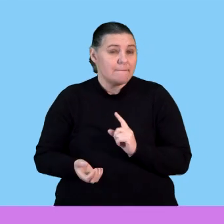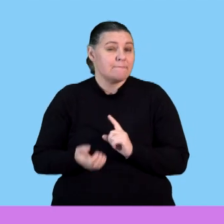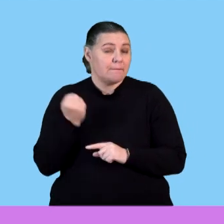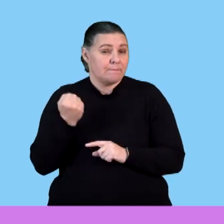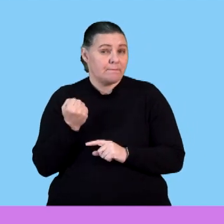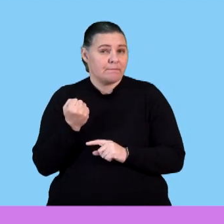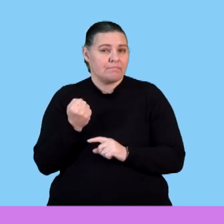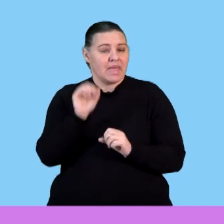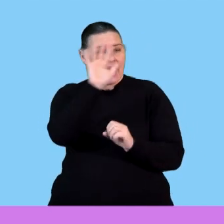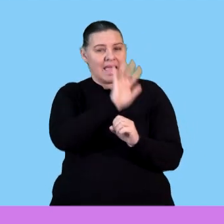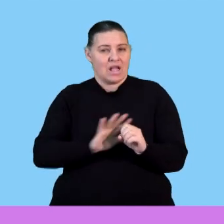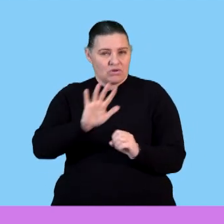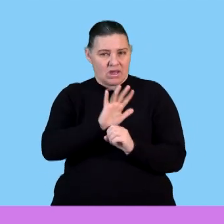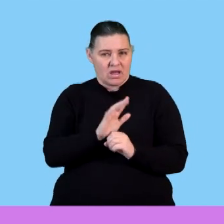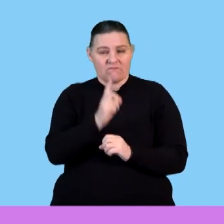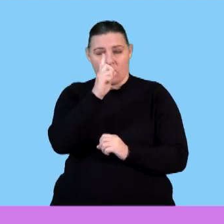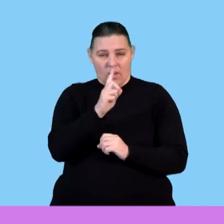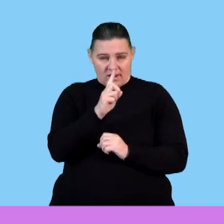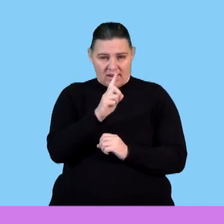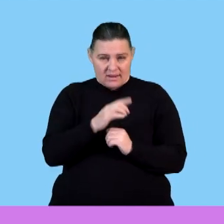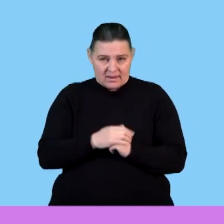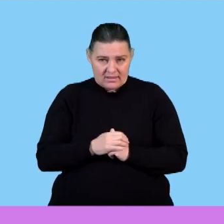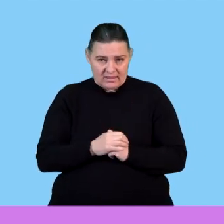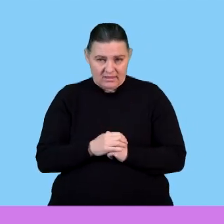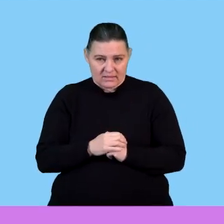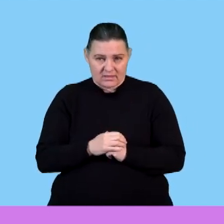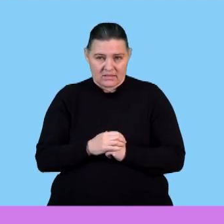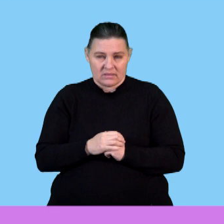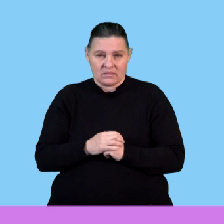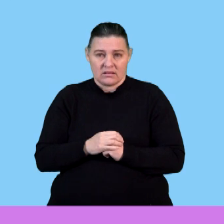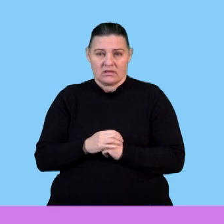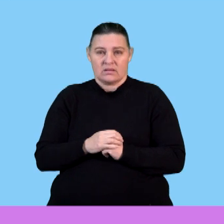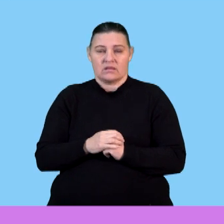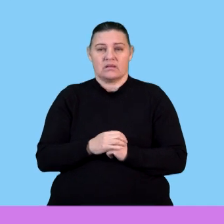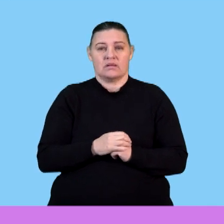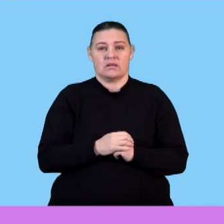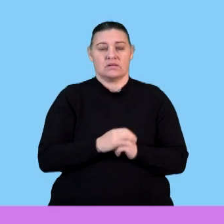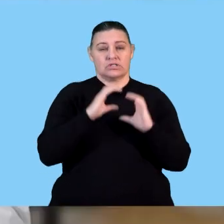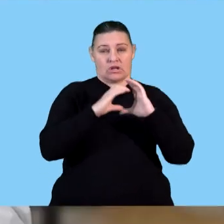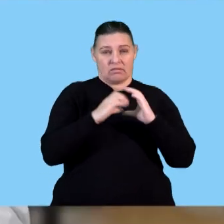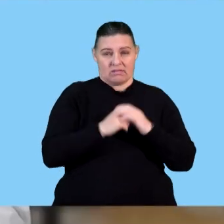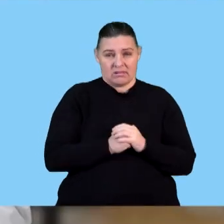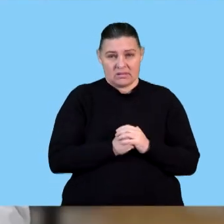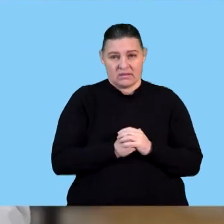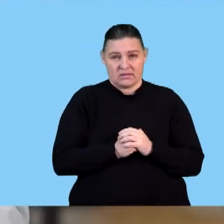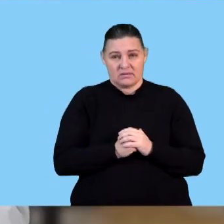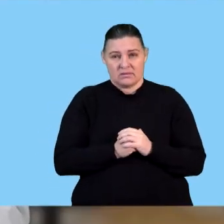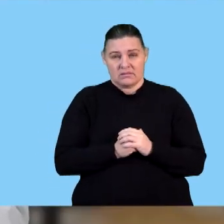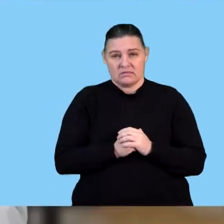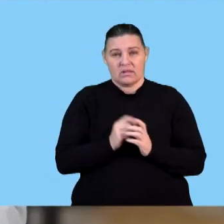5 gives me 6 centimeters. There we go. Nice. Let's do another